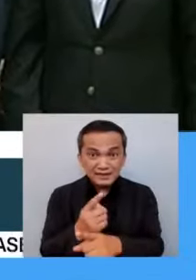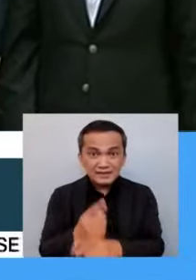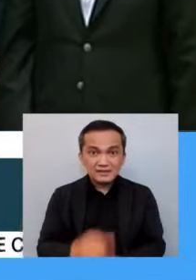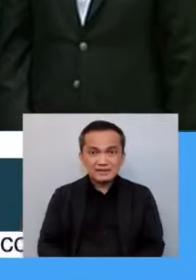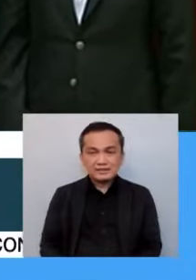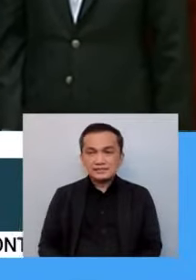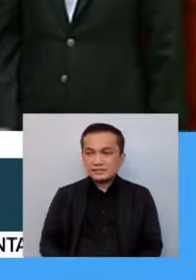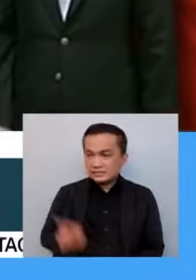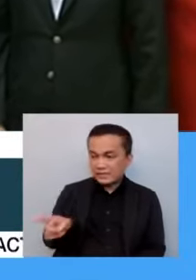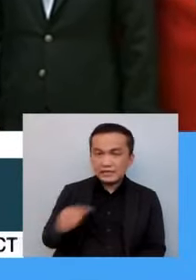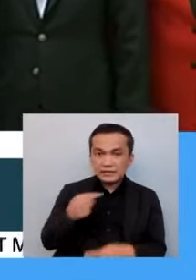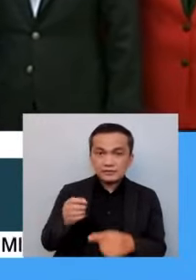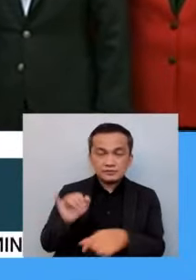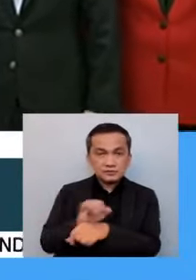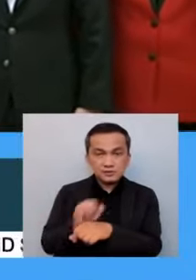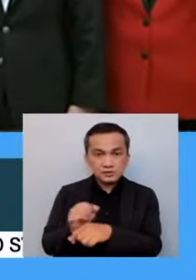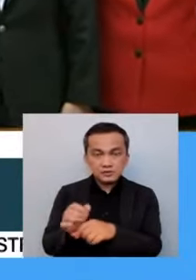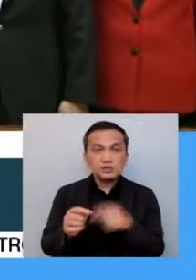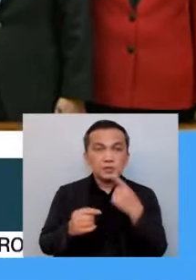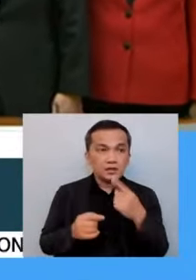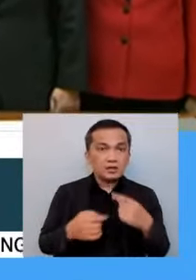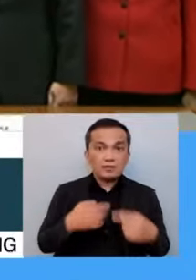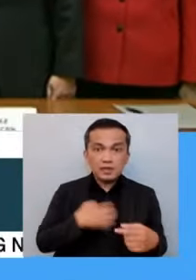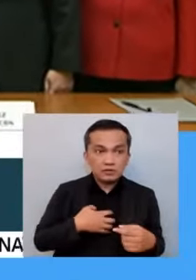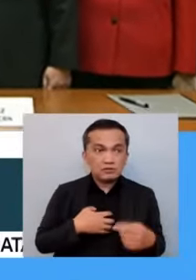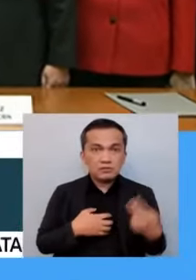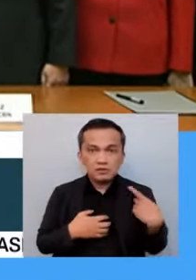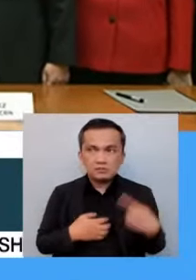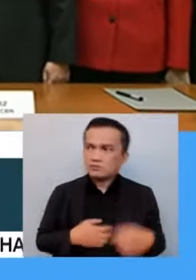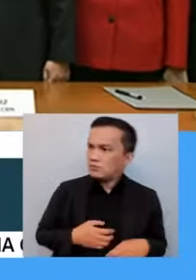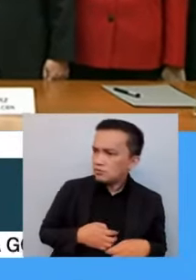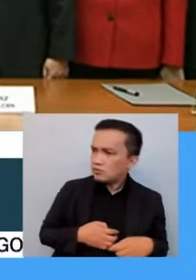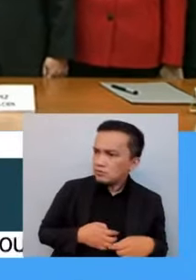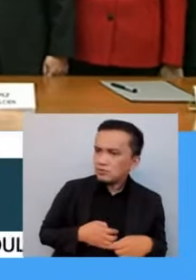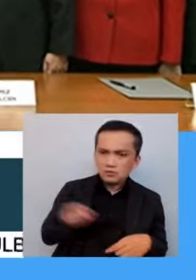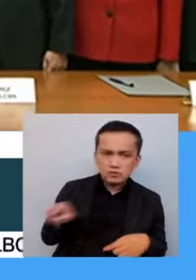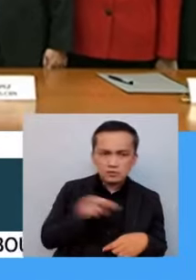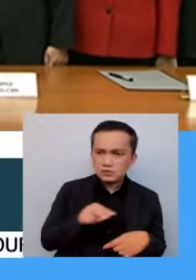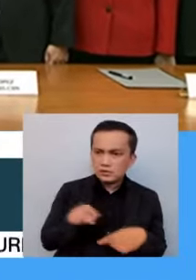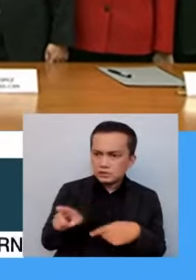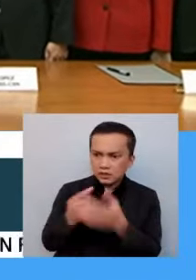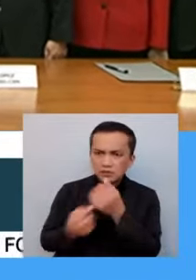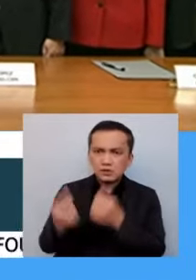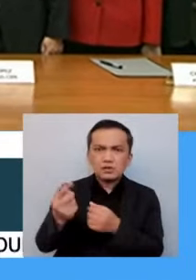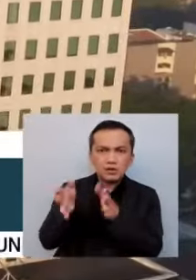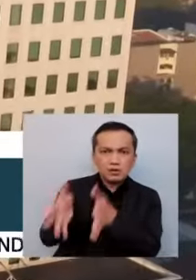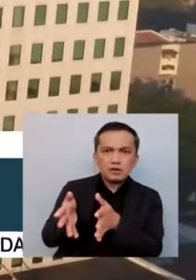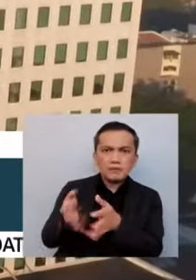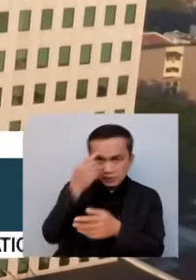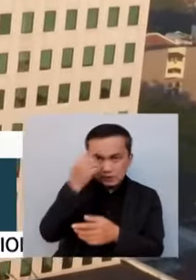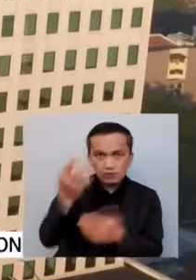sa industriya. Kung may nagsasabi na ba, mukhang sila na lang, wala nang natitira.